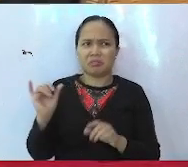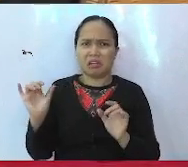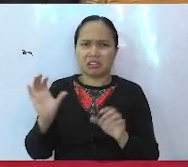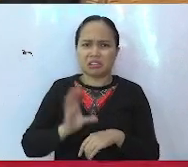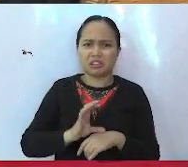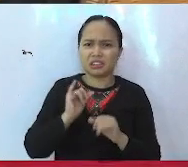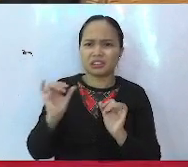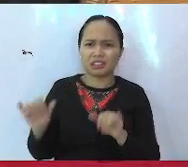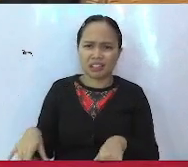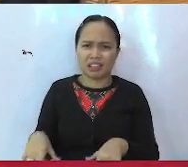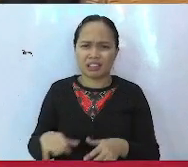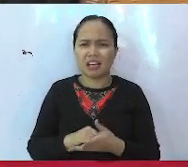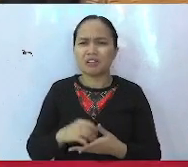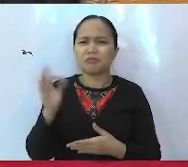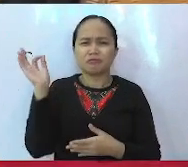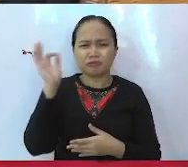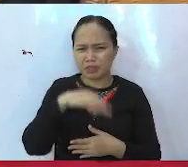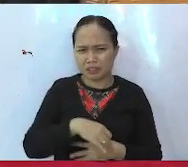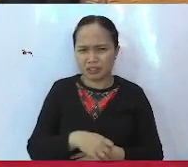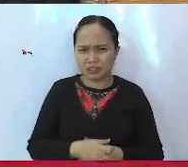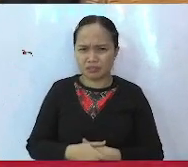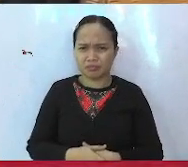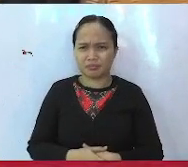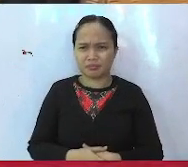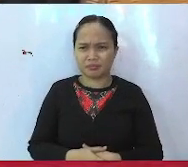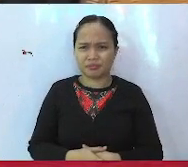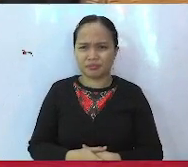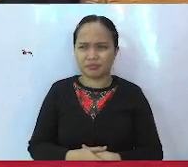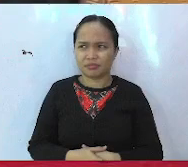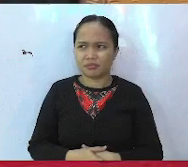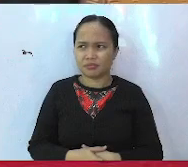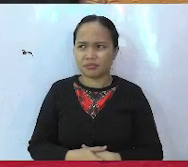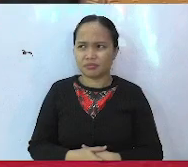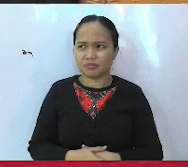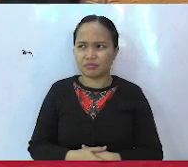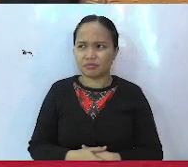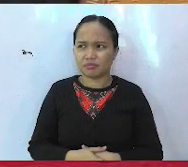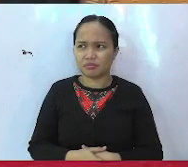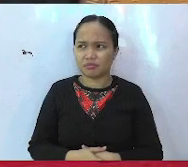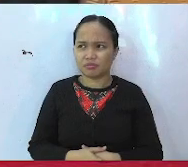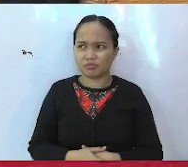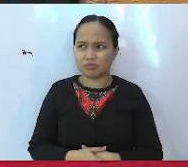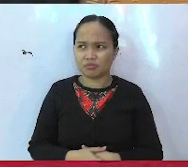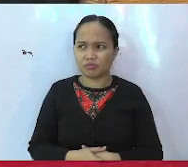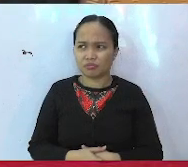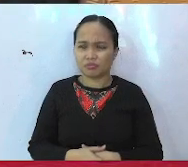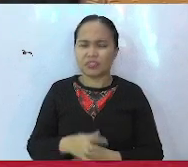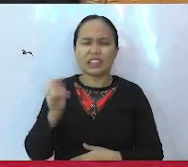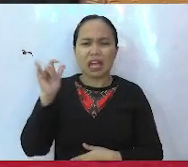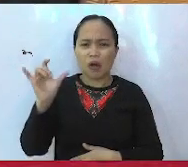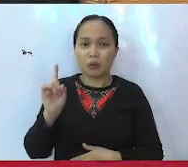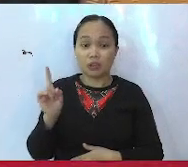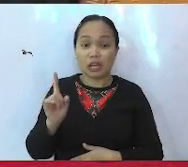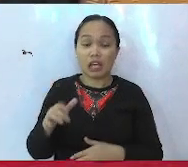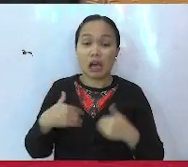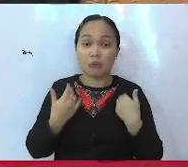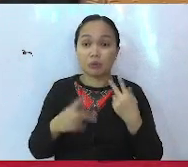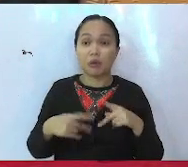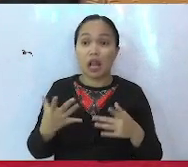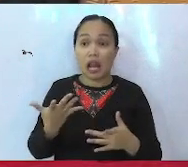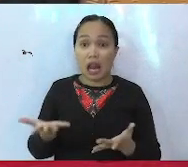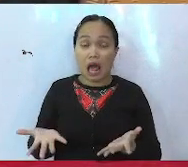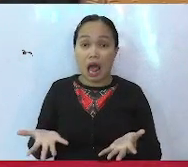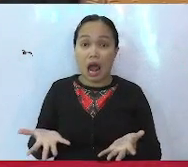It's fake. Yeah, it's fake. They like the lifestyle, sir. They like the lifestyle. even